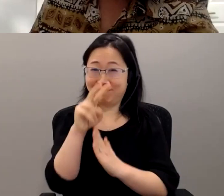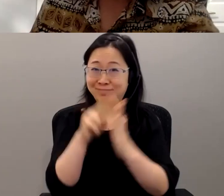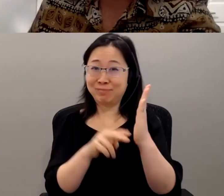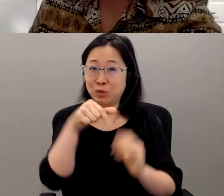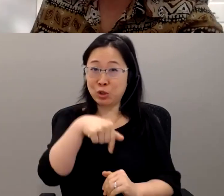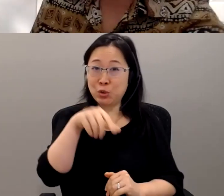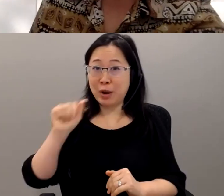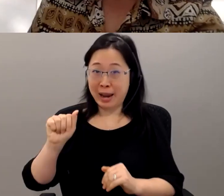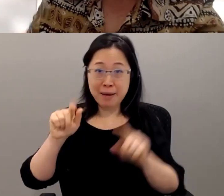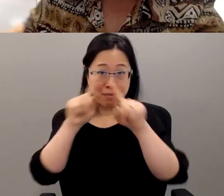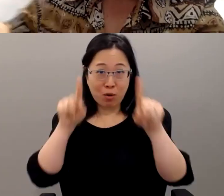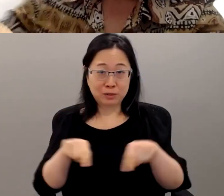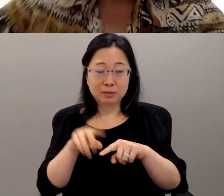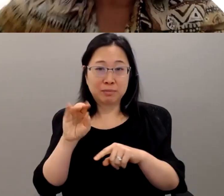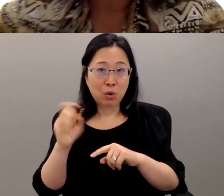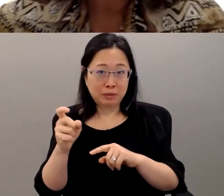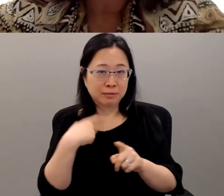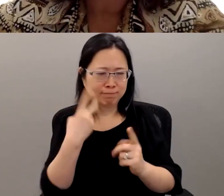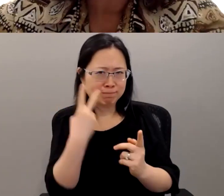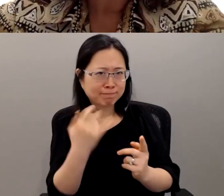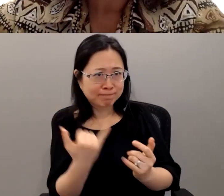box and